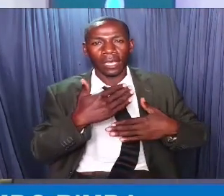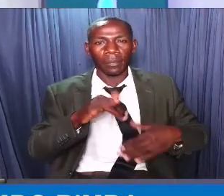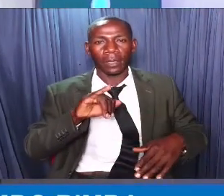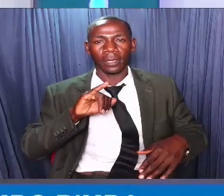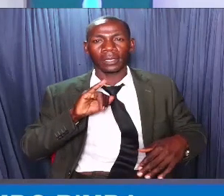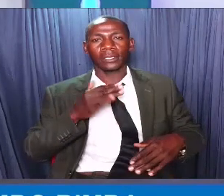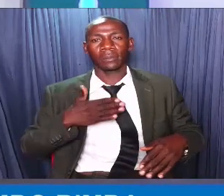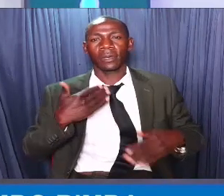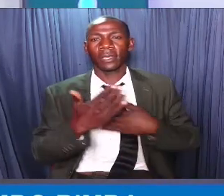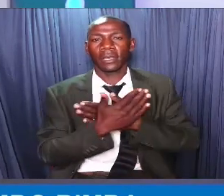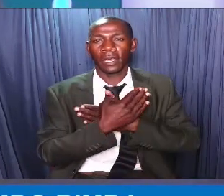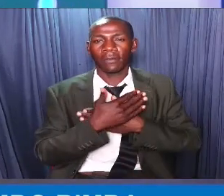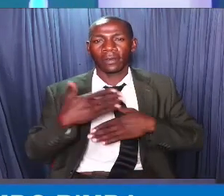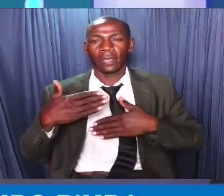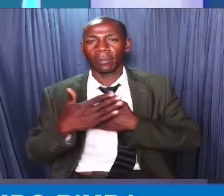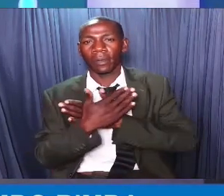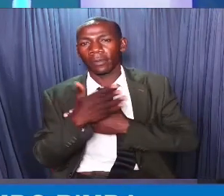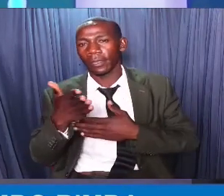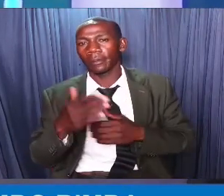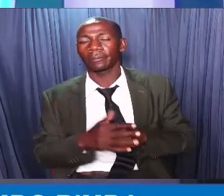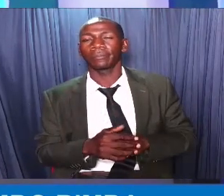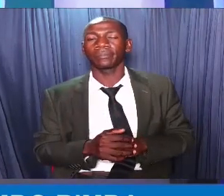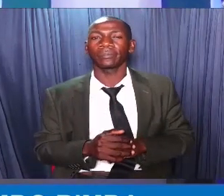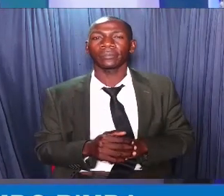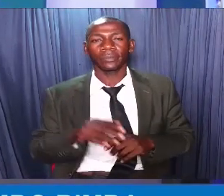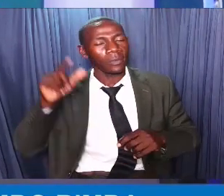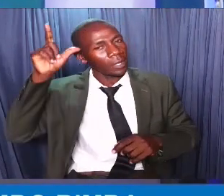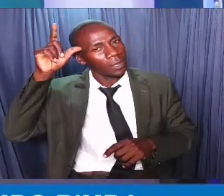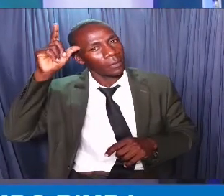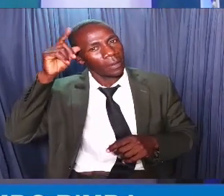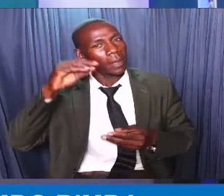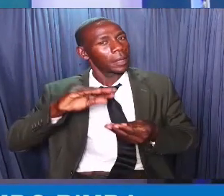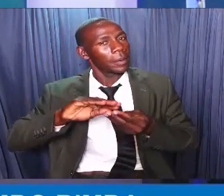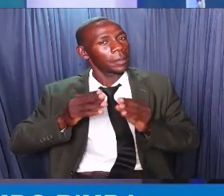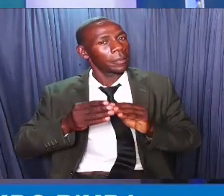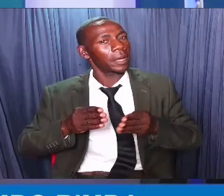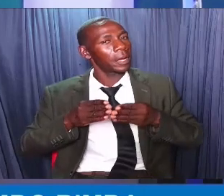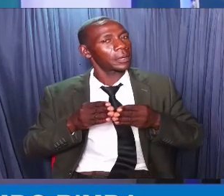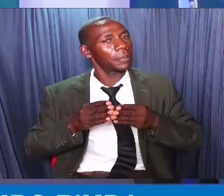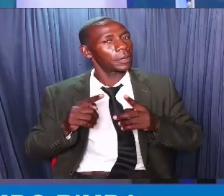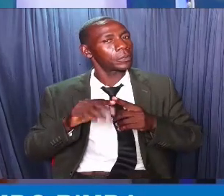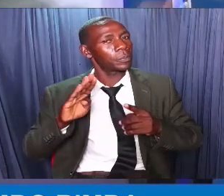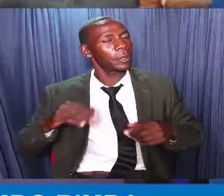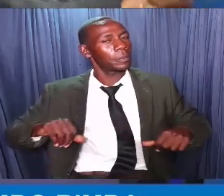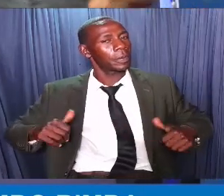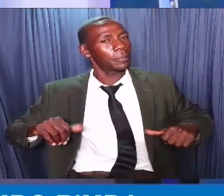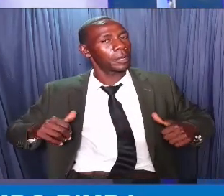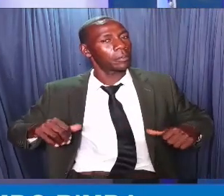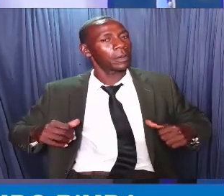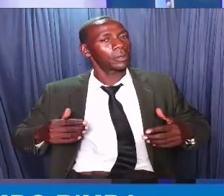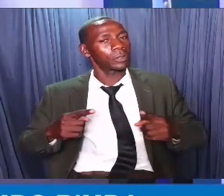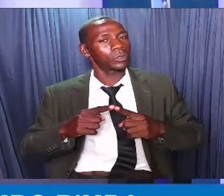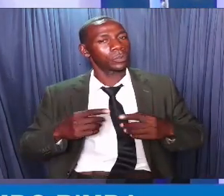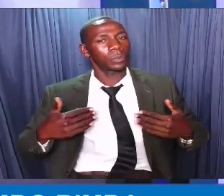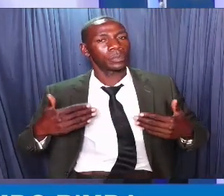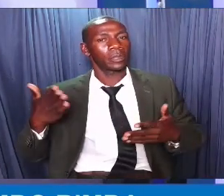mumewe ni rafiki yangu. And that neighbor there is my lover. Shetani amefanya hiyo dhambi ya zinao. The devil has made allergy. Kitu cha fahari. To